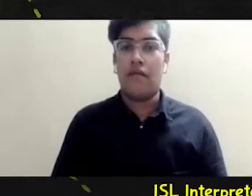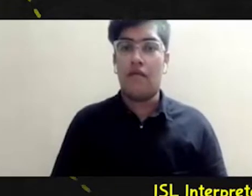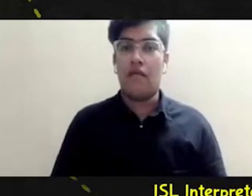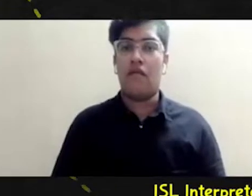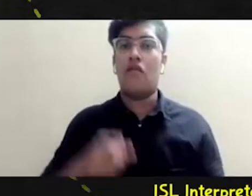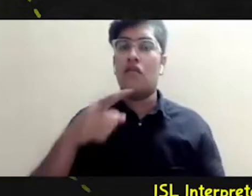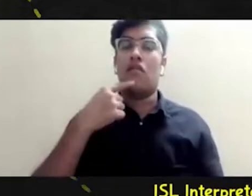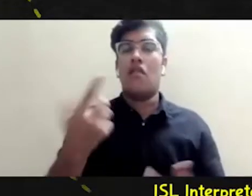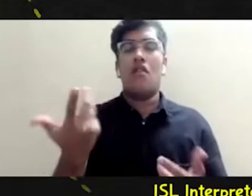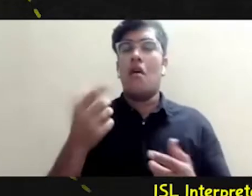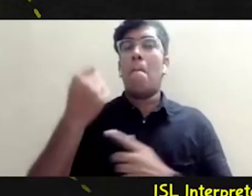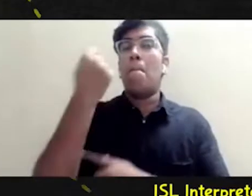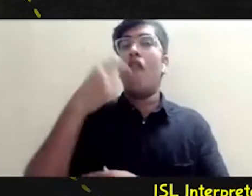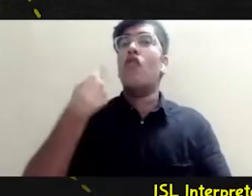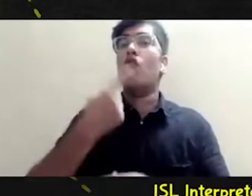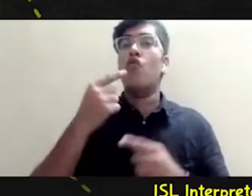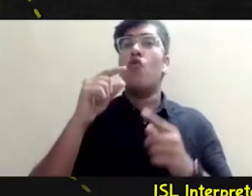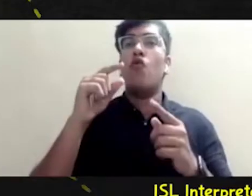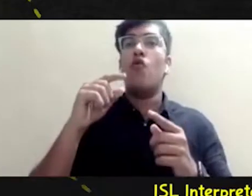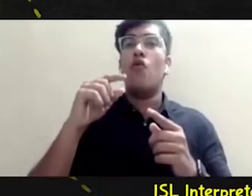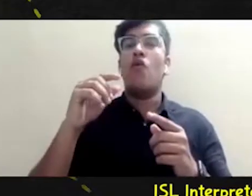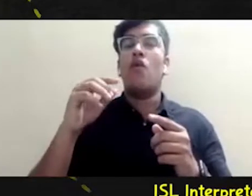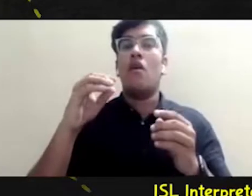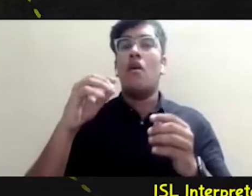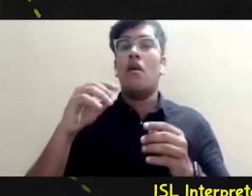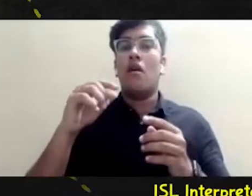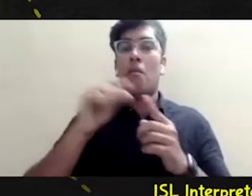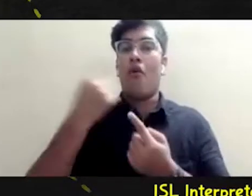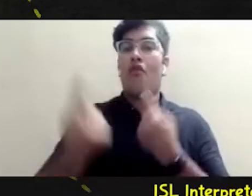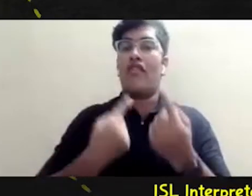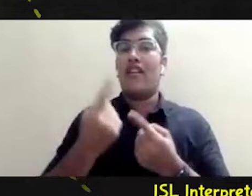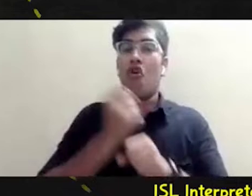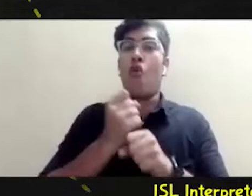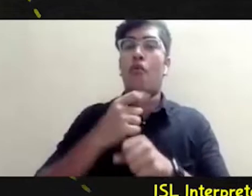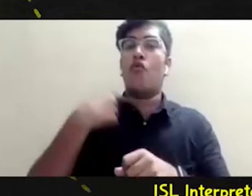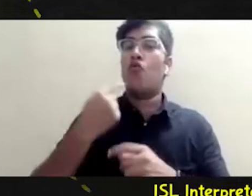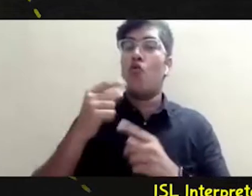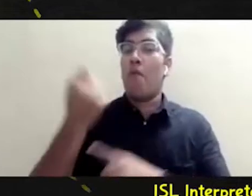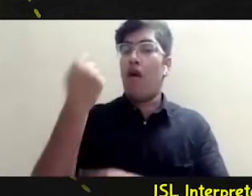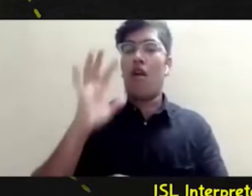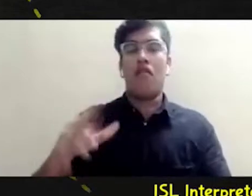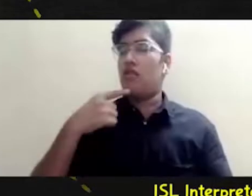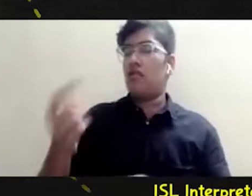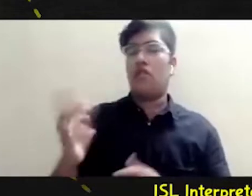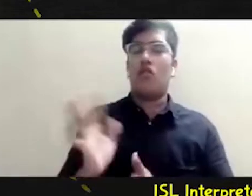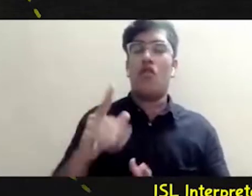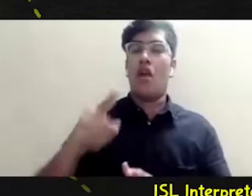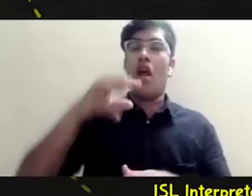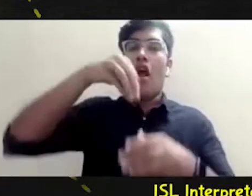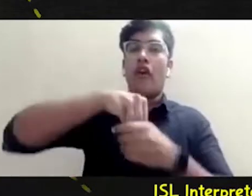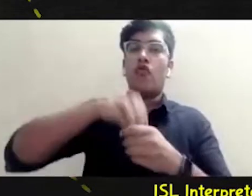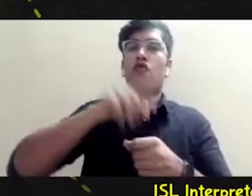power, digitizing welfare or collecting any data is in the name of inclusion of the marginalized, right? And I